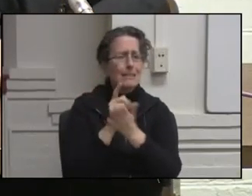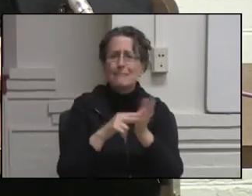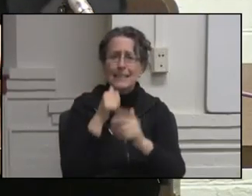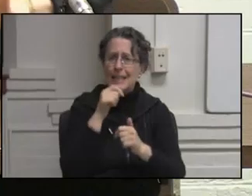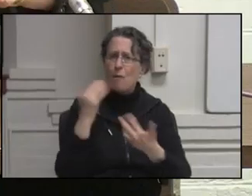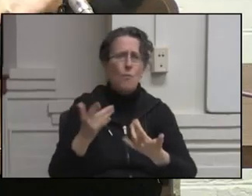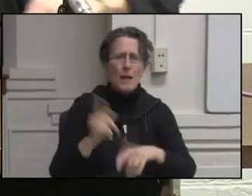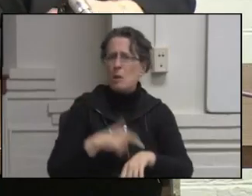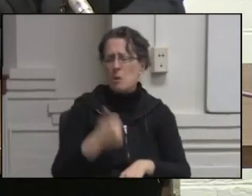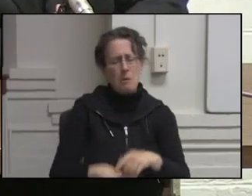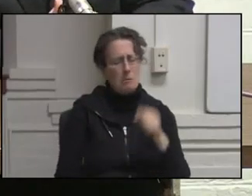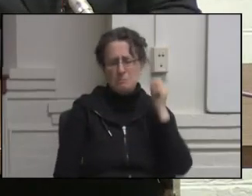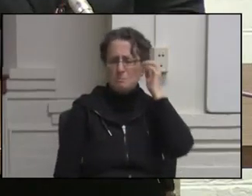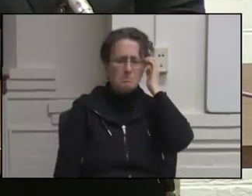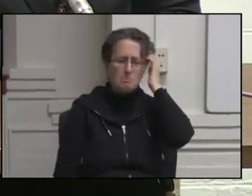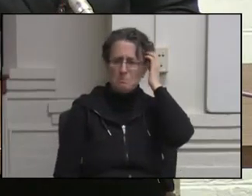done,